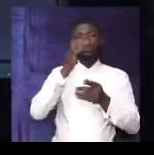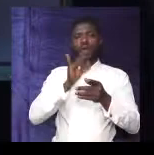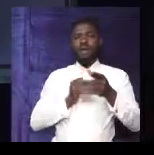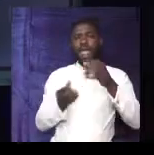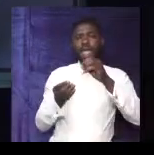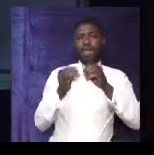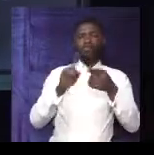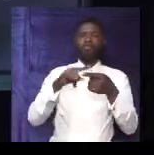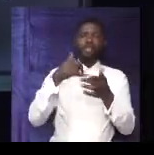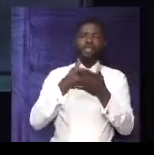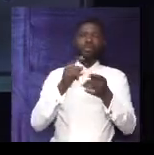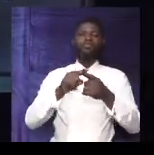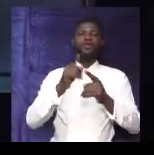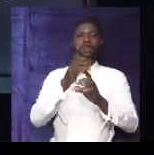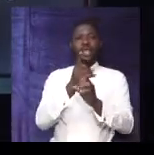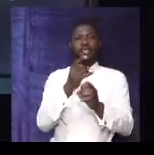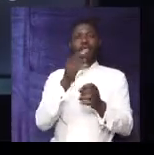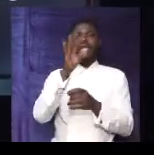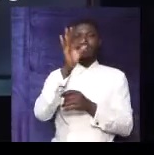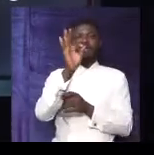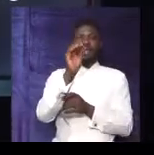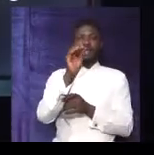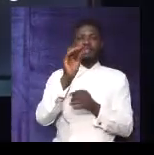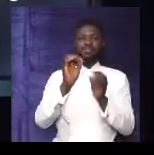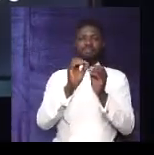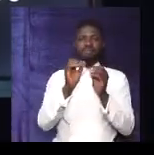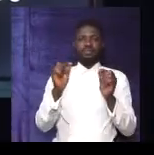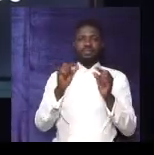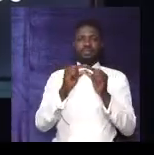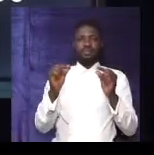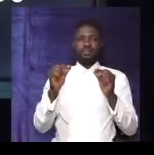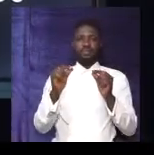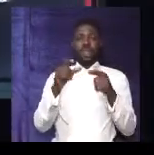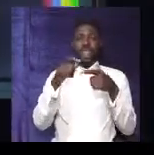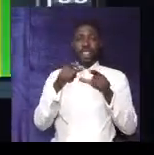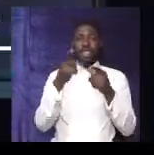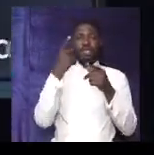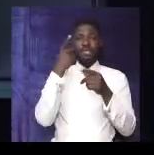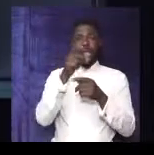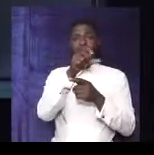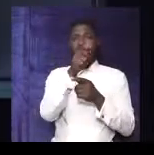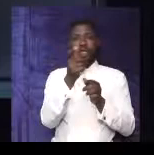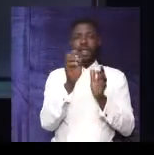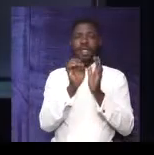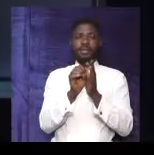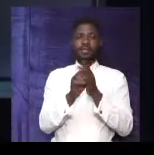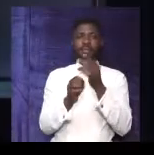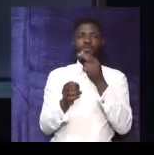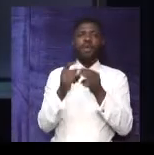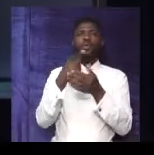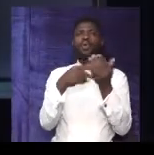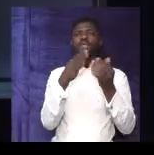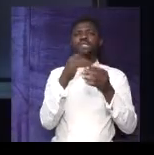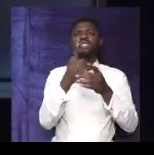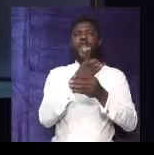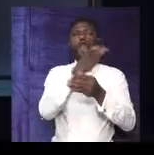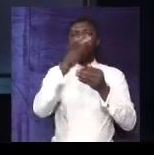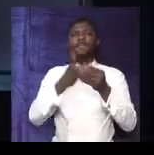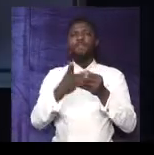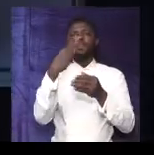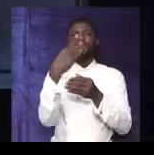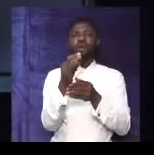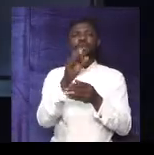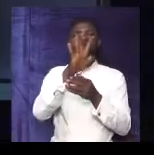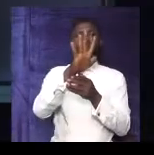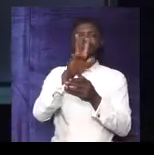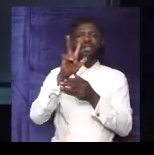what will I add to it to get 90. Let's see some examples. What is the